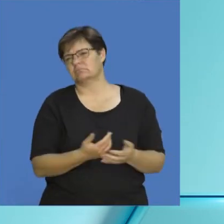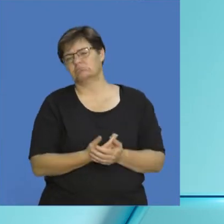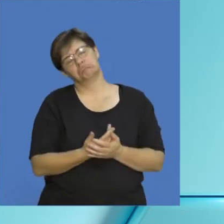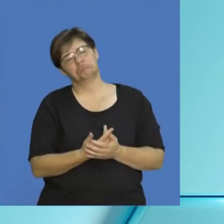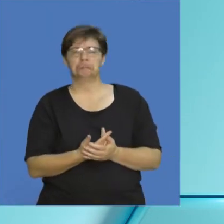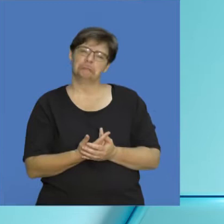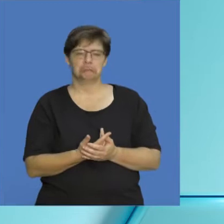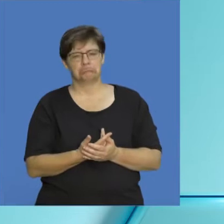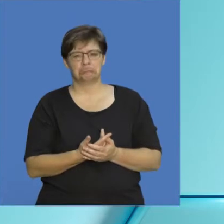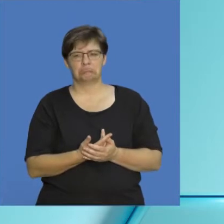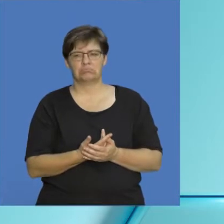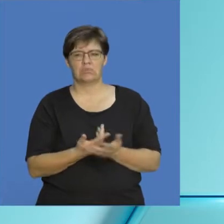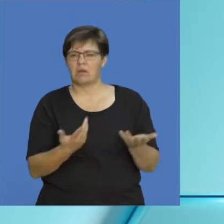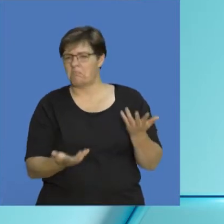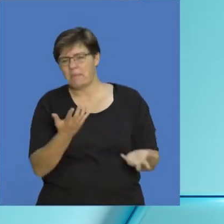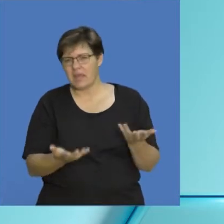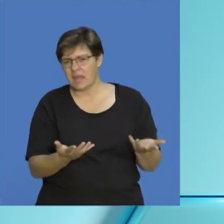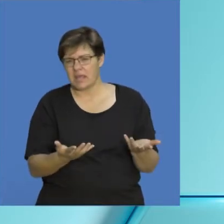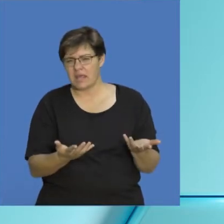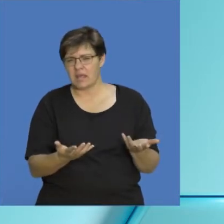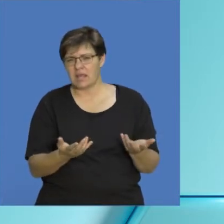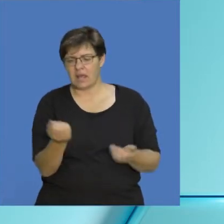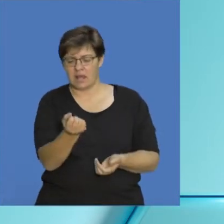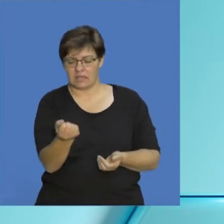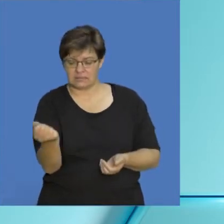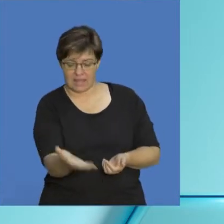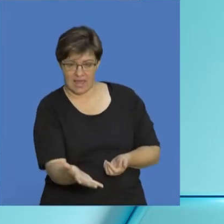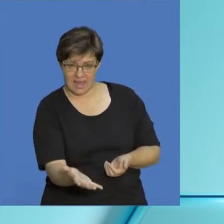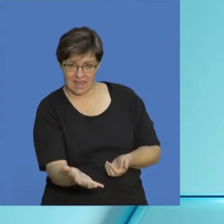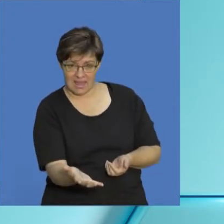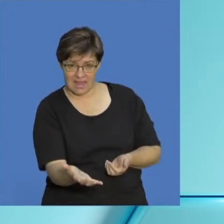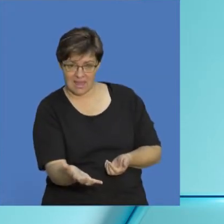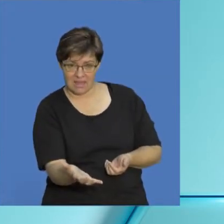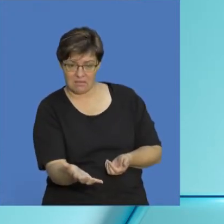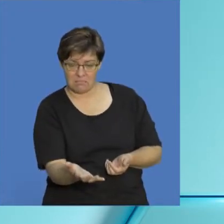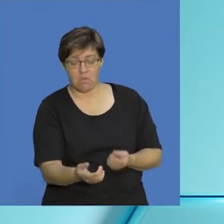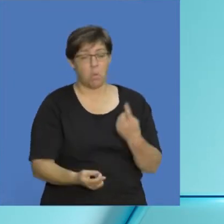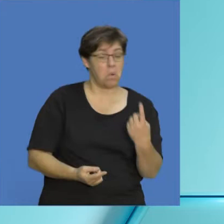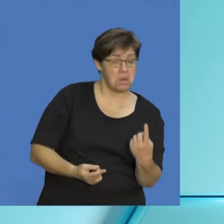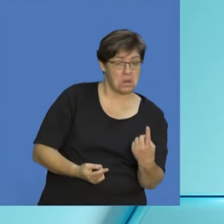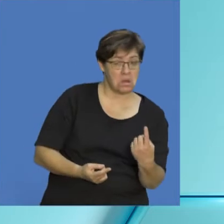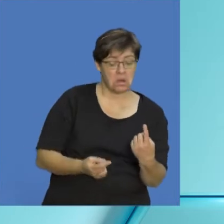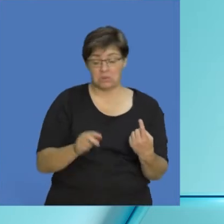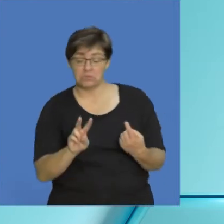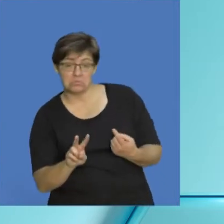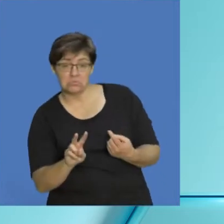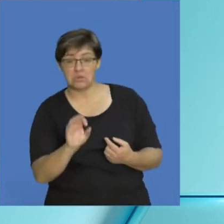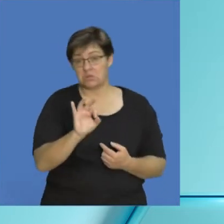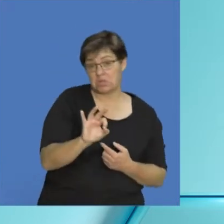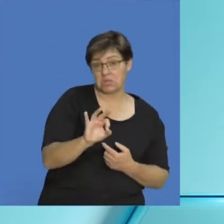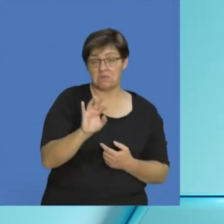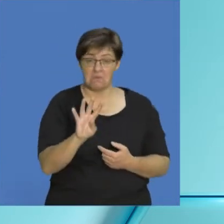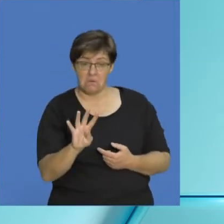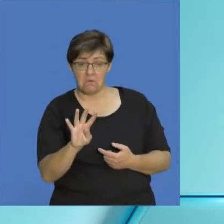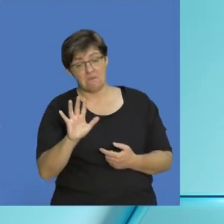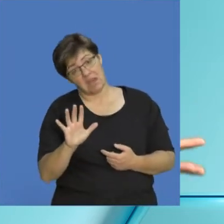discrete? It might be if I roll a die, I'll get what? 1, 2, 3,